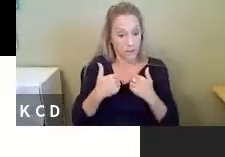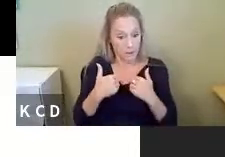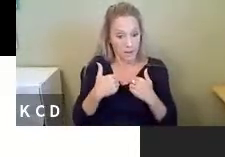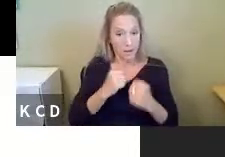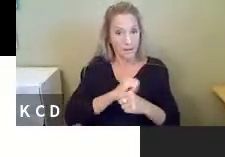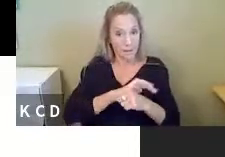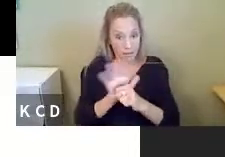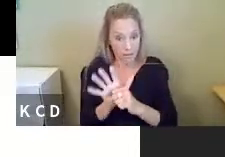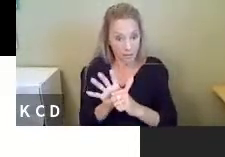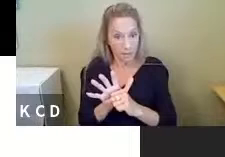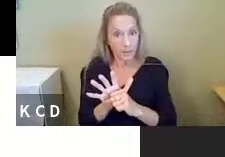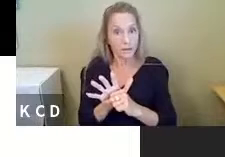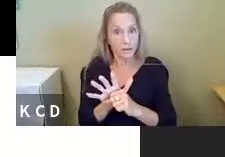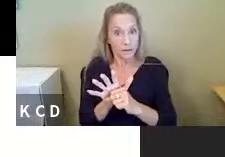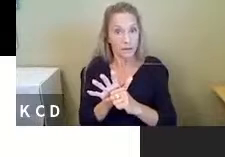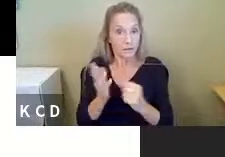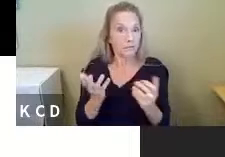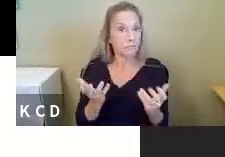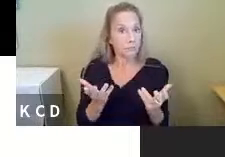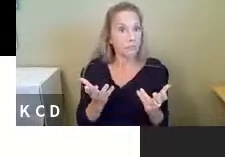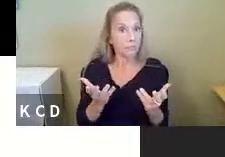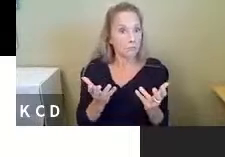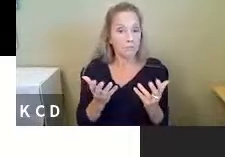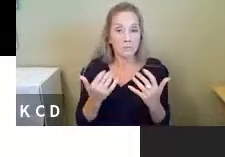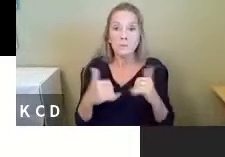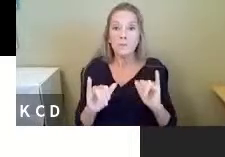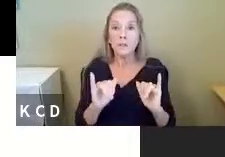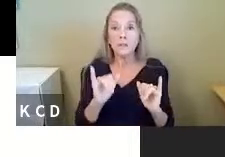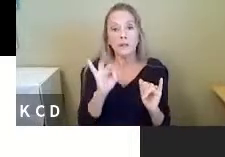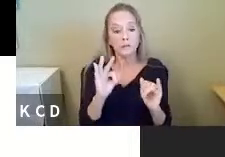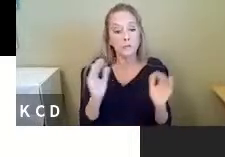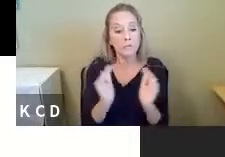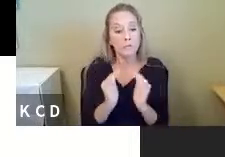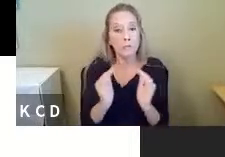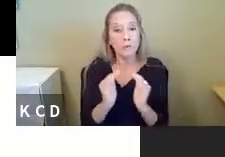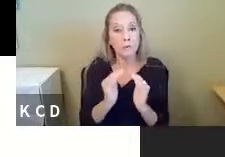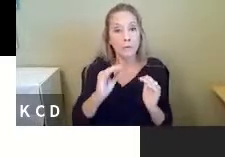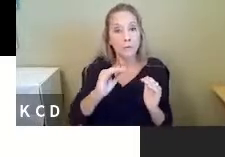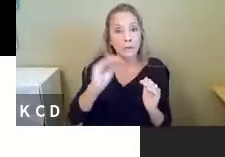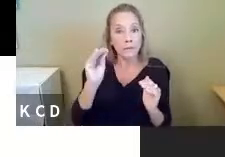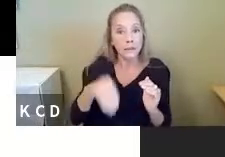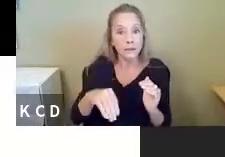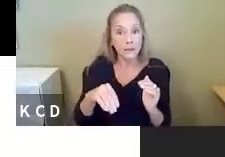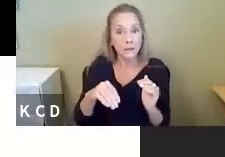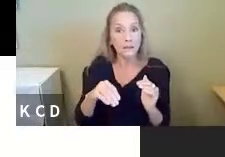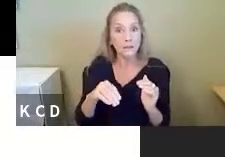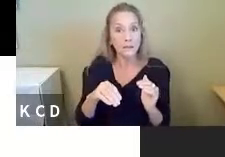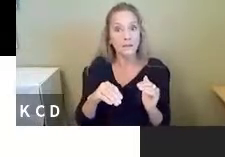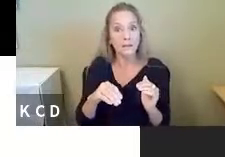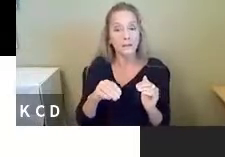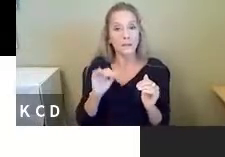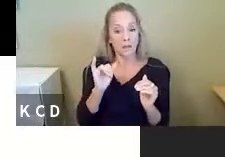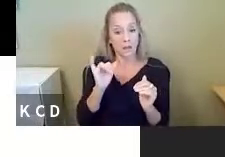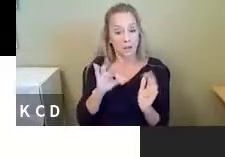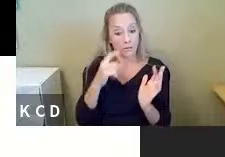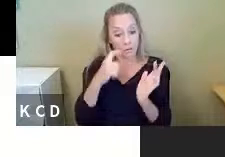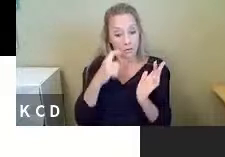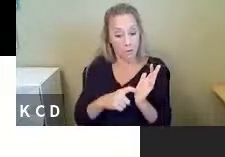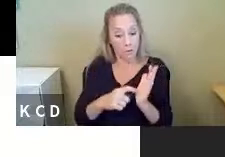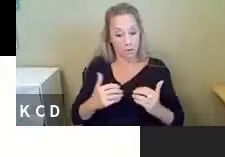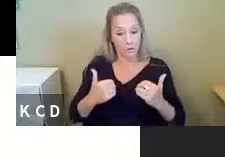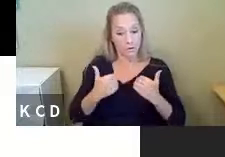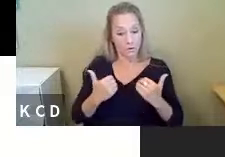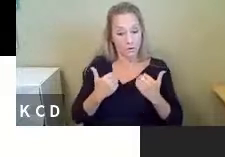scale thing, is that even if it affects a very low percentage of infected, if we have a lot of younger